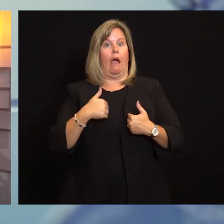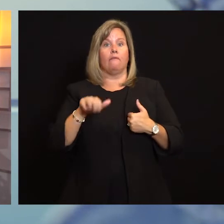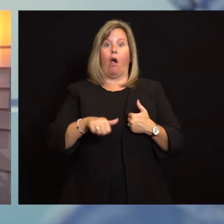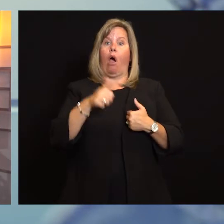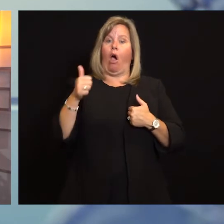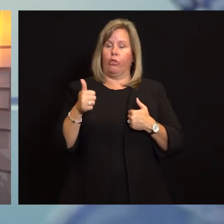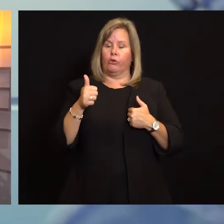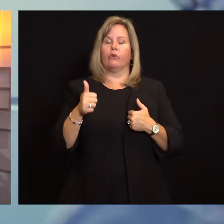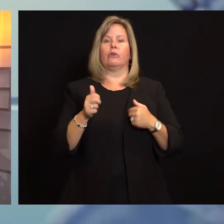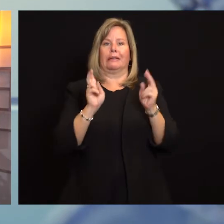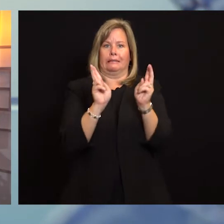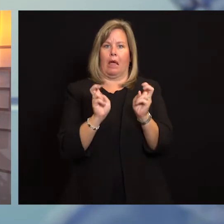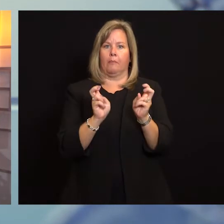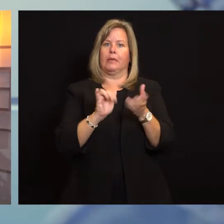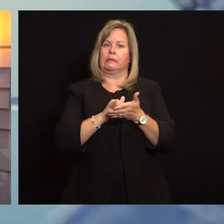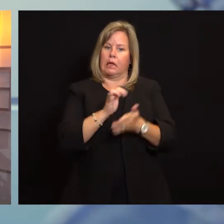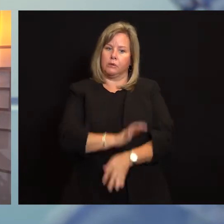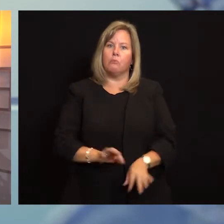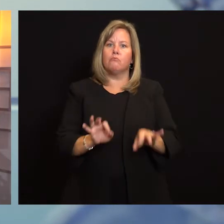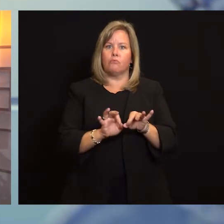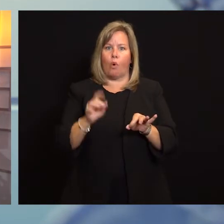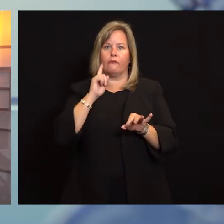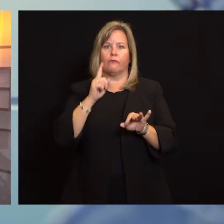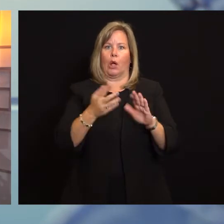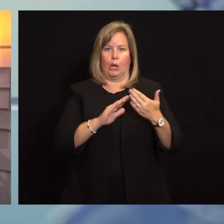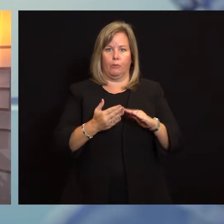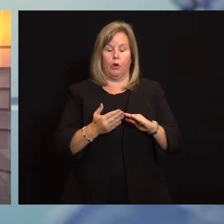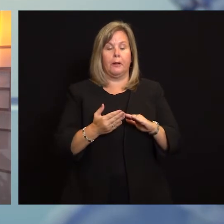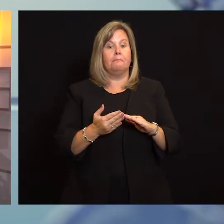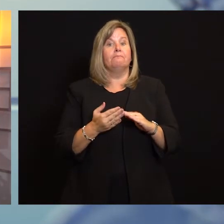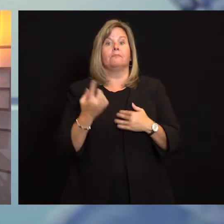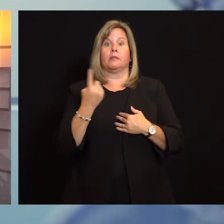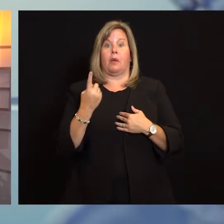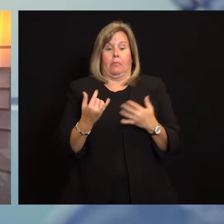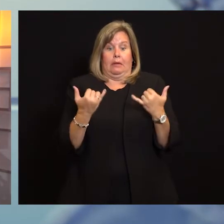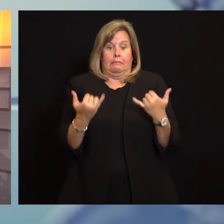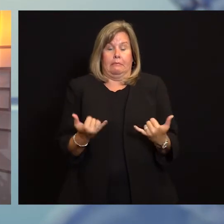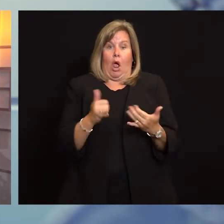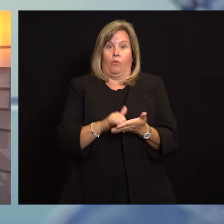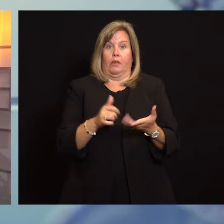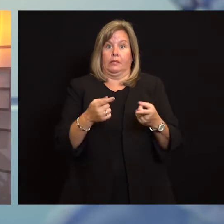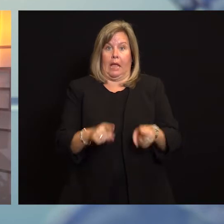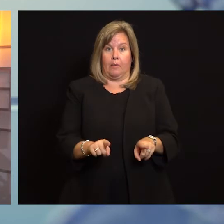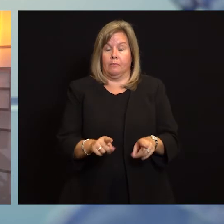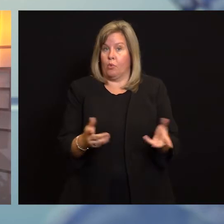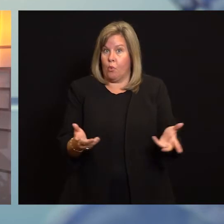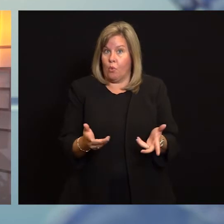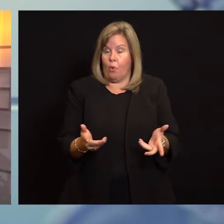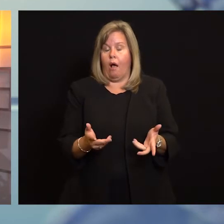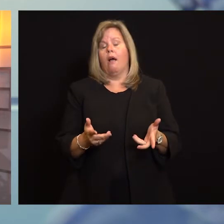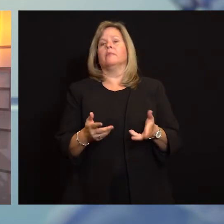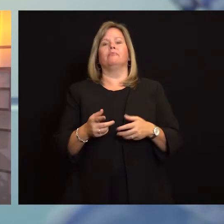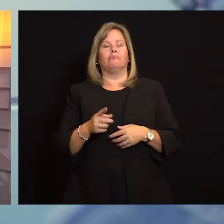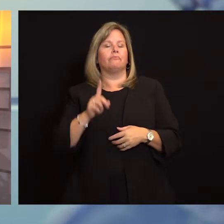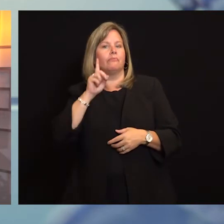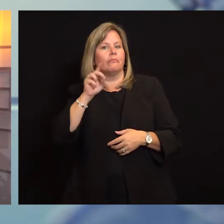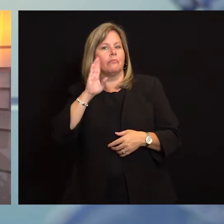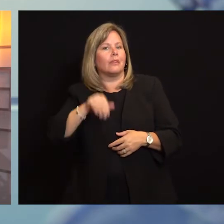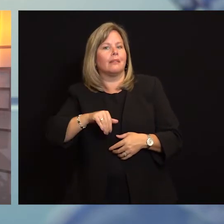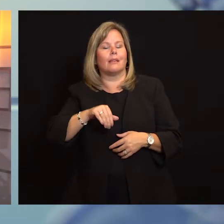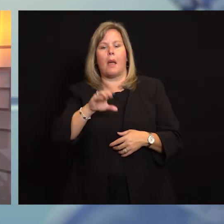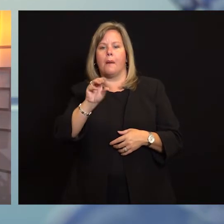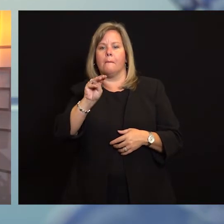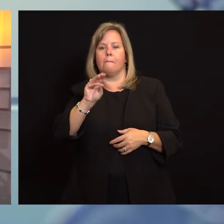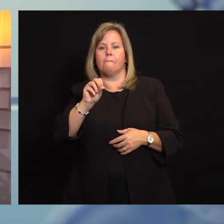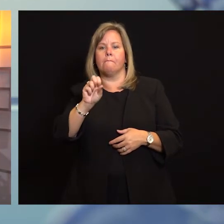topics that are important to the community. And right now, something that's very timely and important for everyone are mosquito-borne illnesses. And